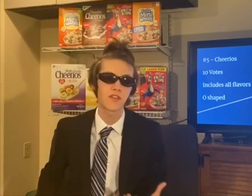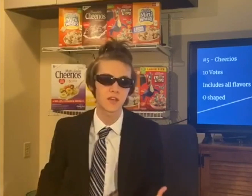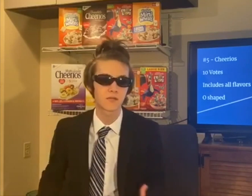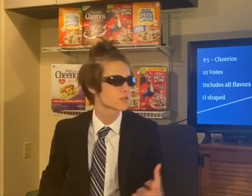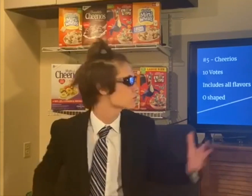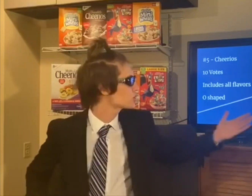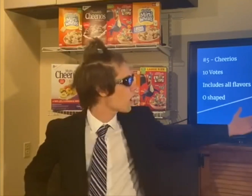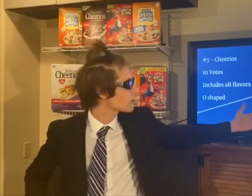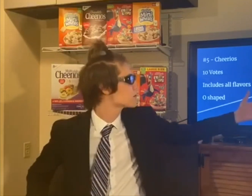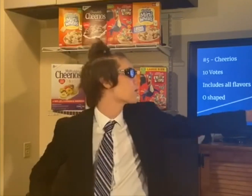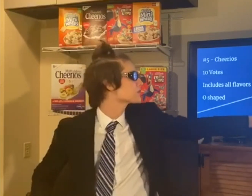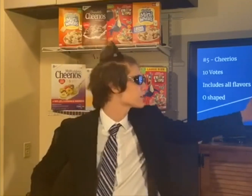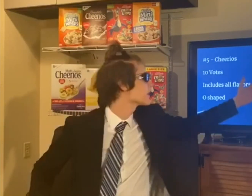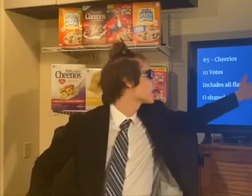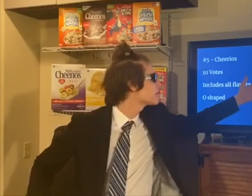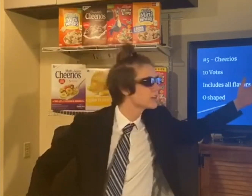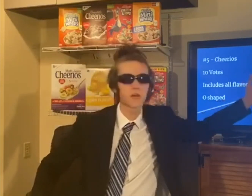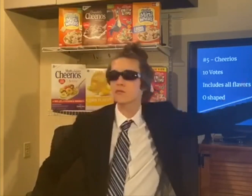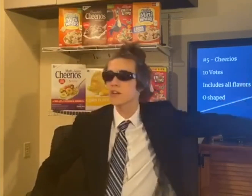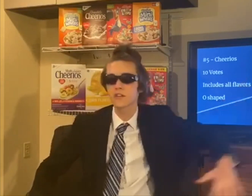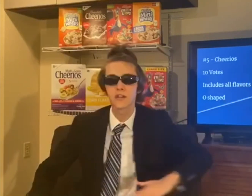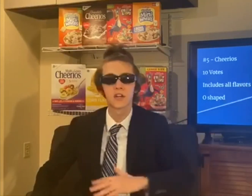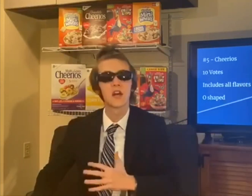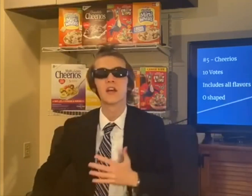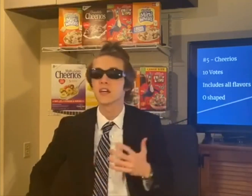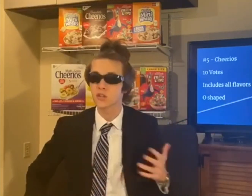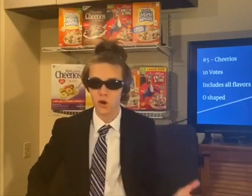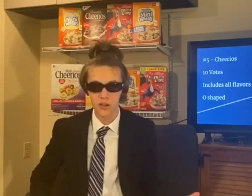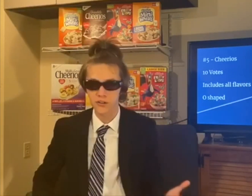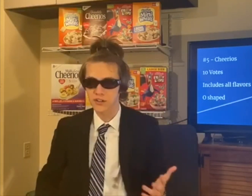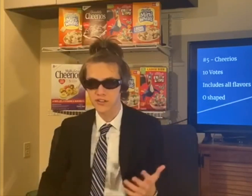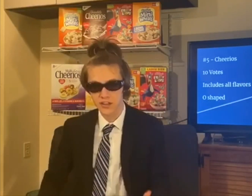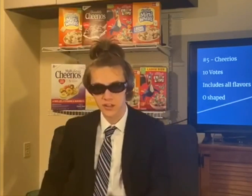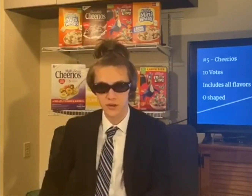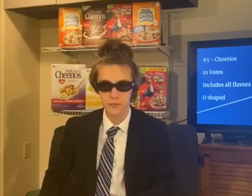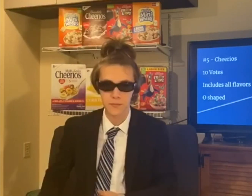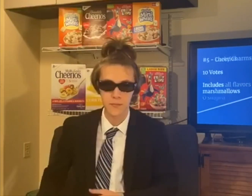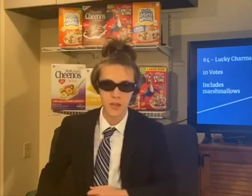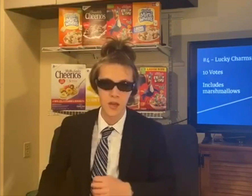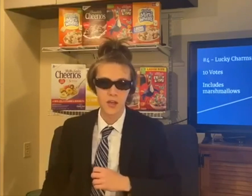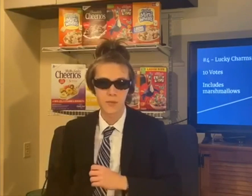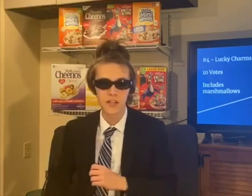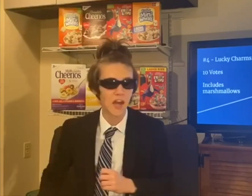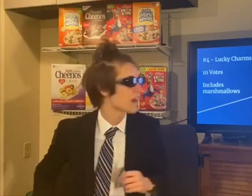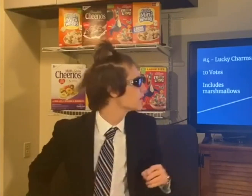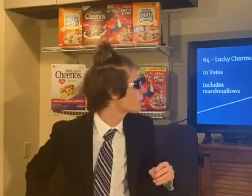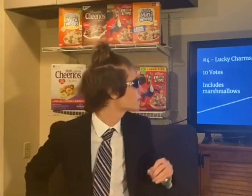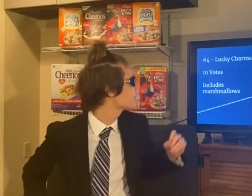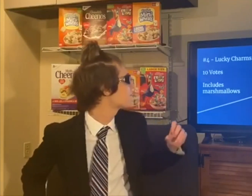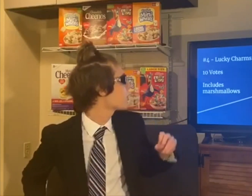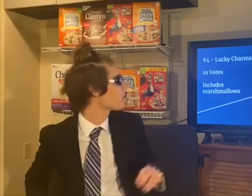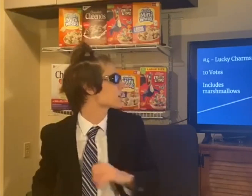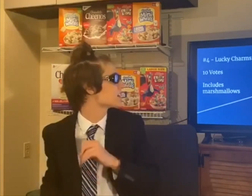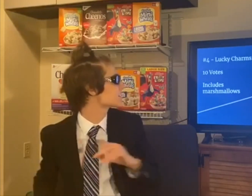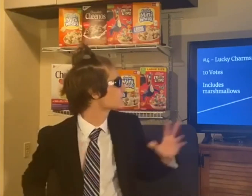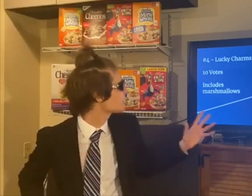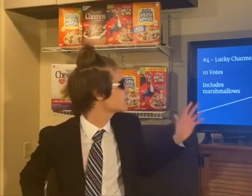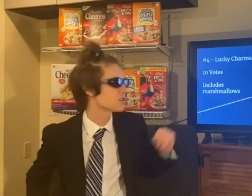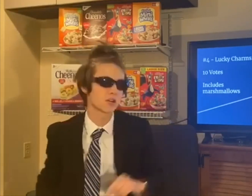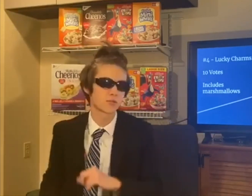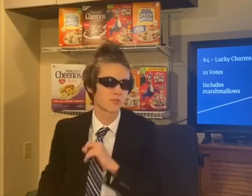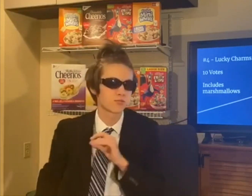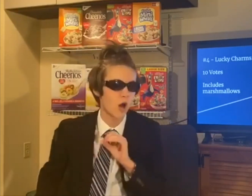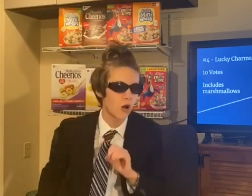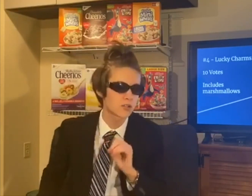Cheerio you can think of. So chocolate, multigrain, honey nut, regular, it's all underneath here. Coming in at number four is